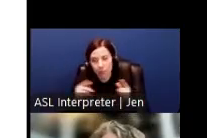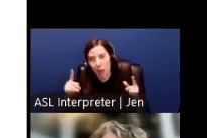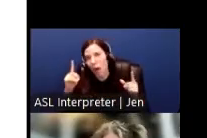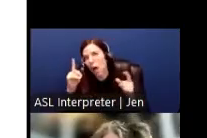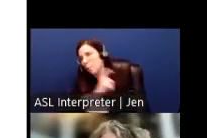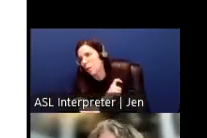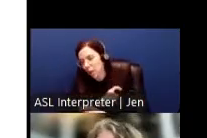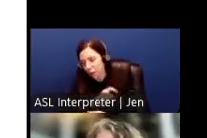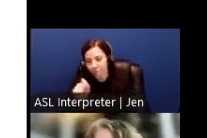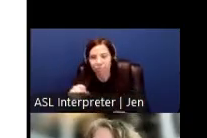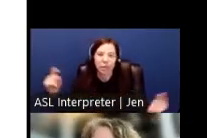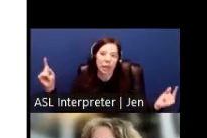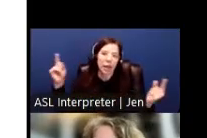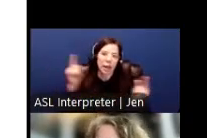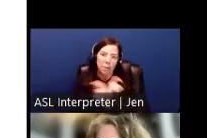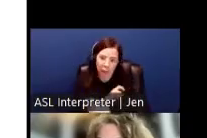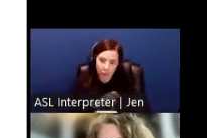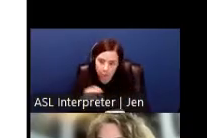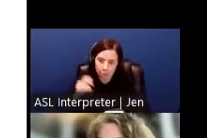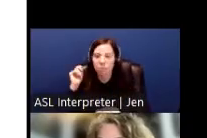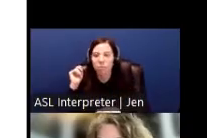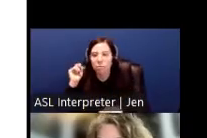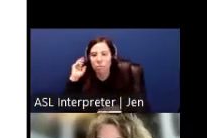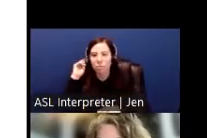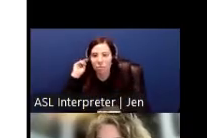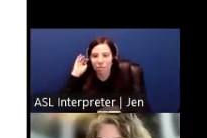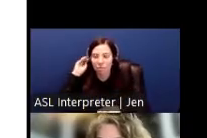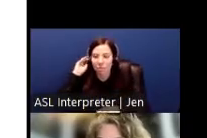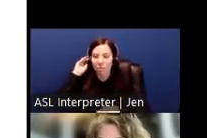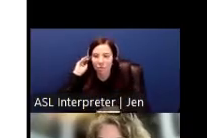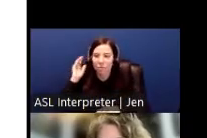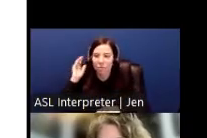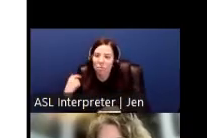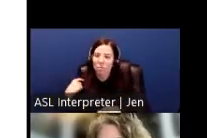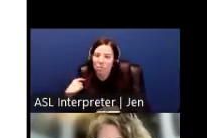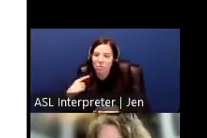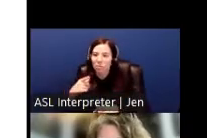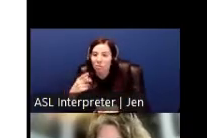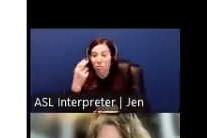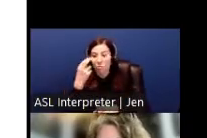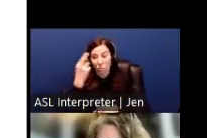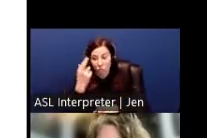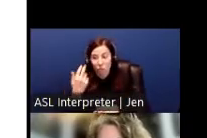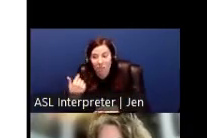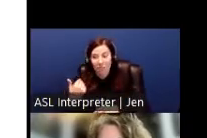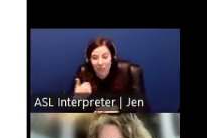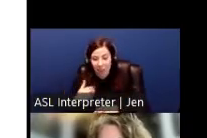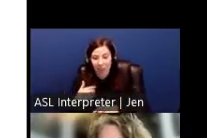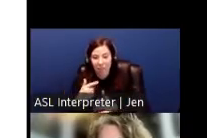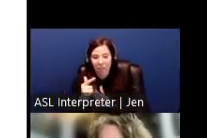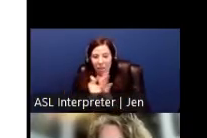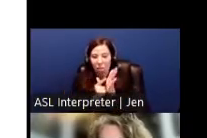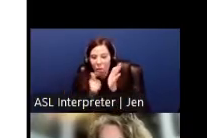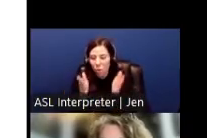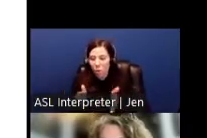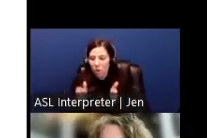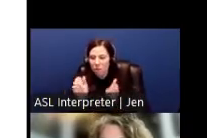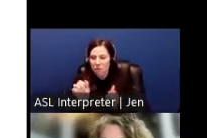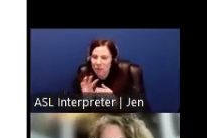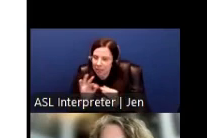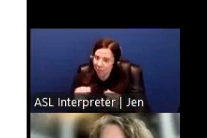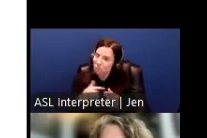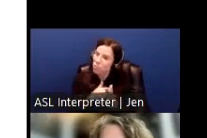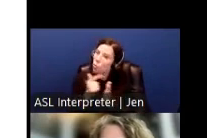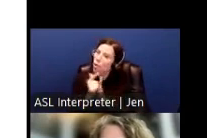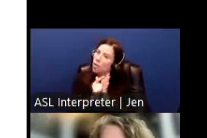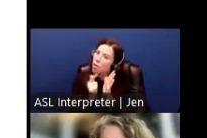very complex. And there is a reason. I think you had mentioned that lawyers, are able to say, well, we're lawyers because